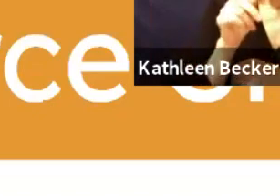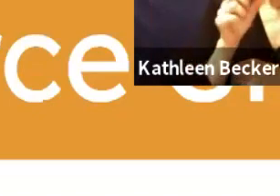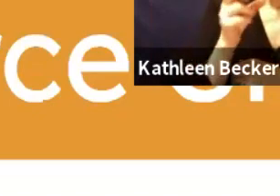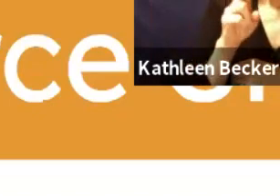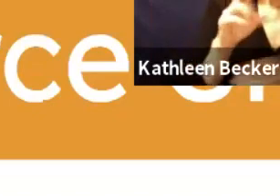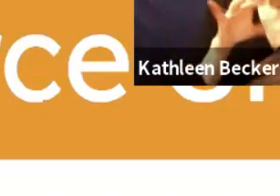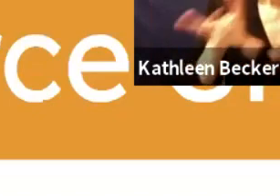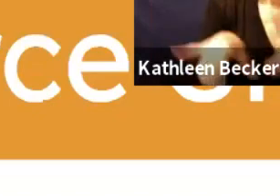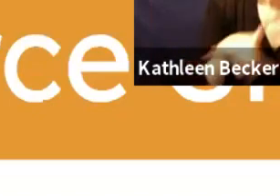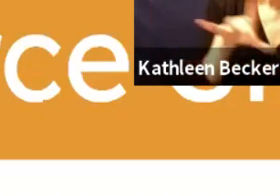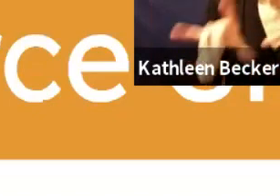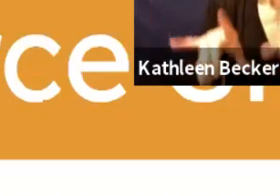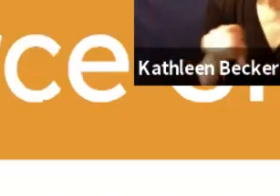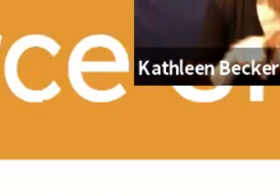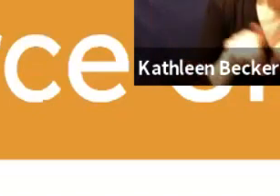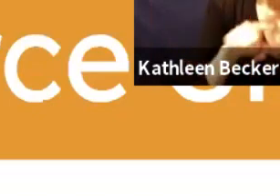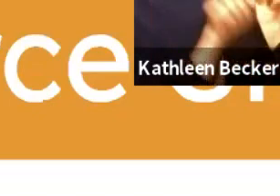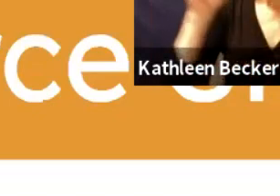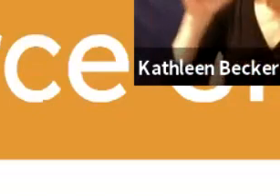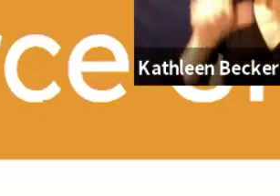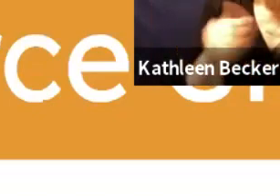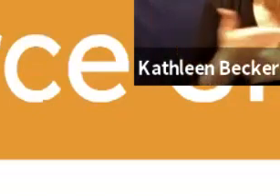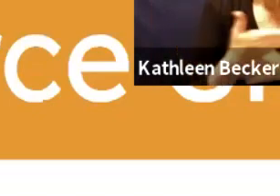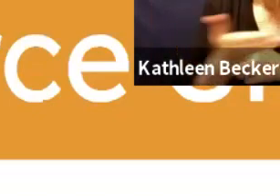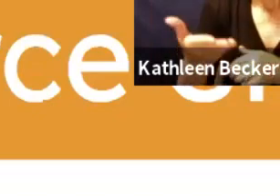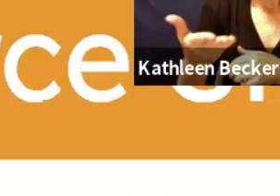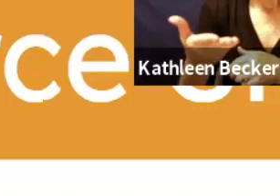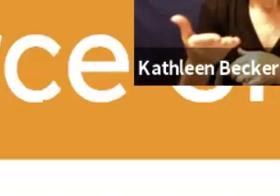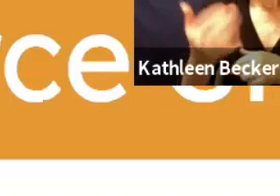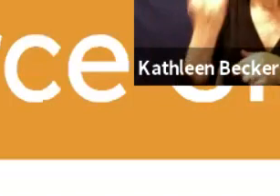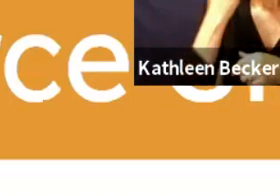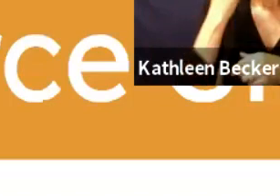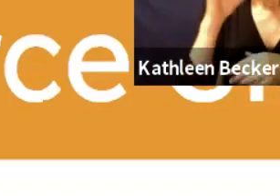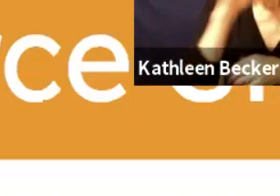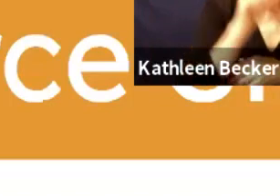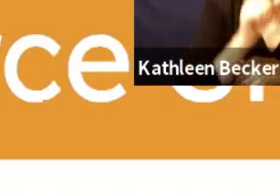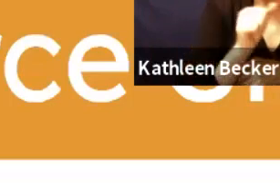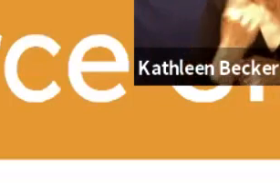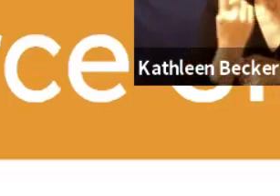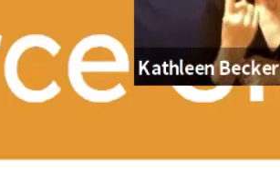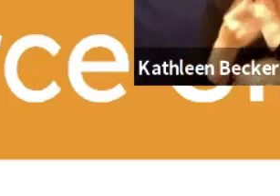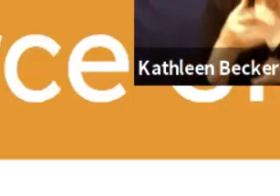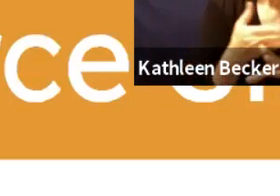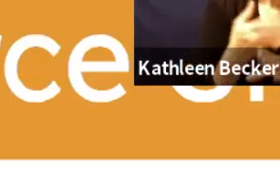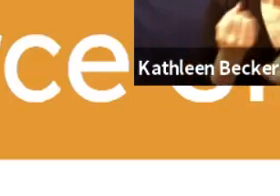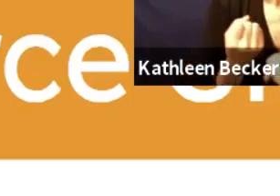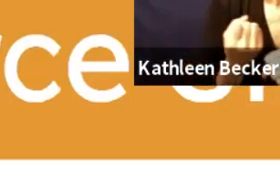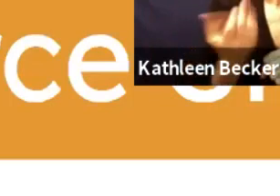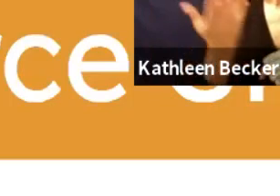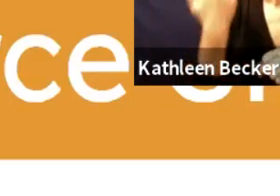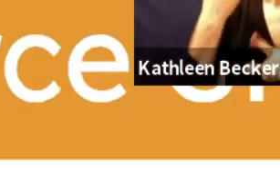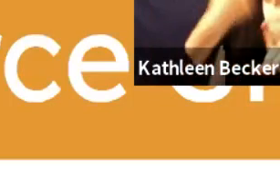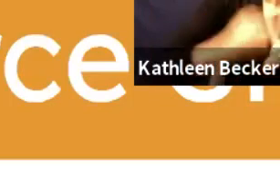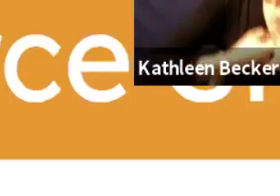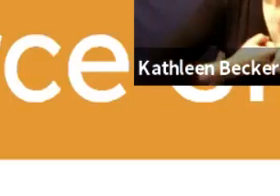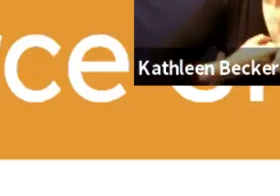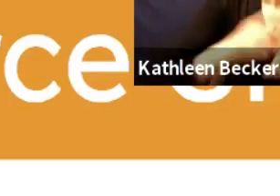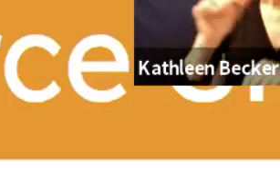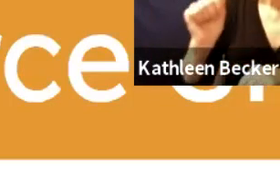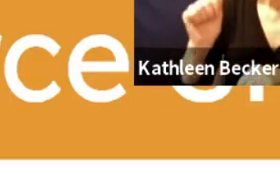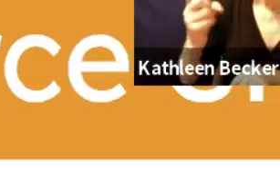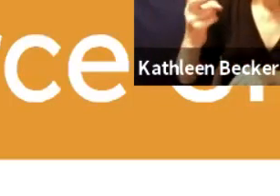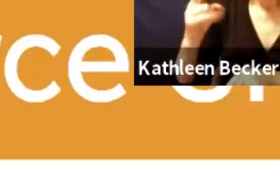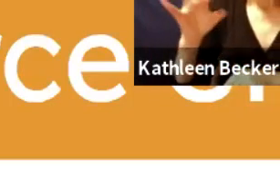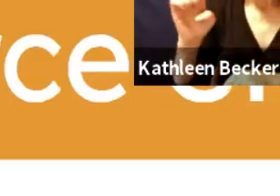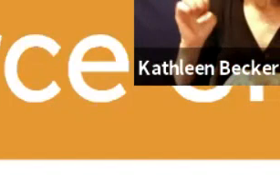recordings are also posted on this site. So if you missed the one that we had last month on ARIES and